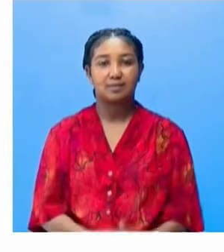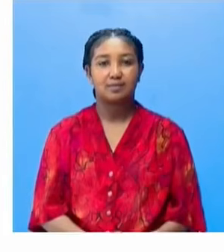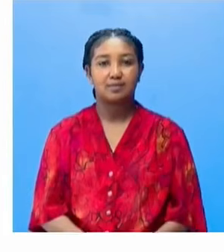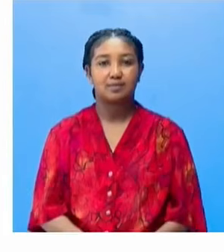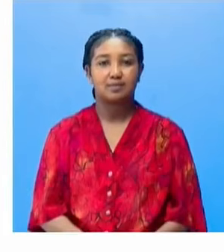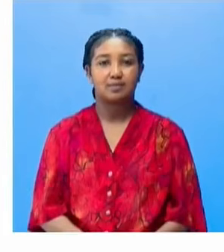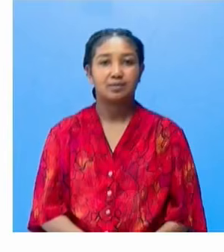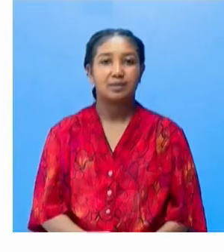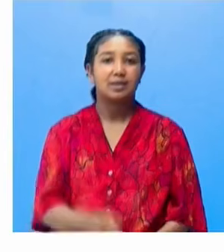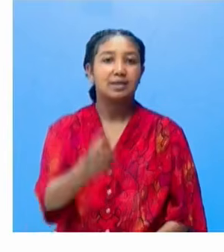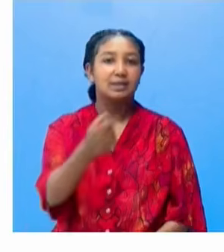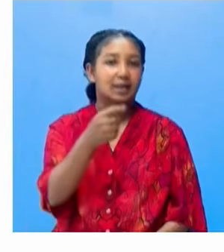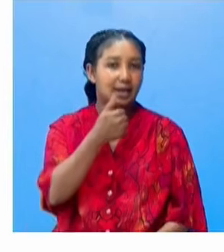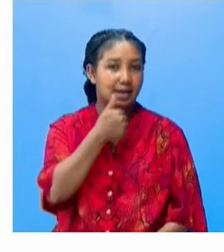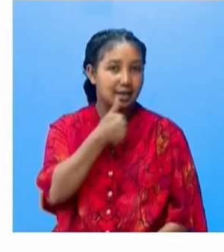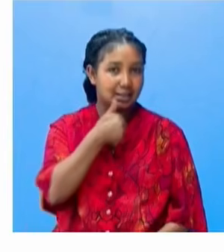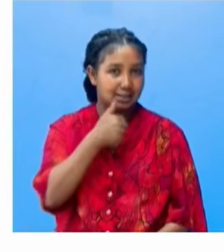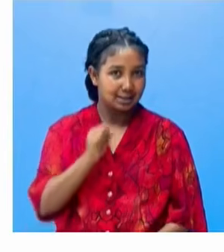Yes, the girls